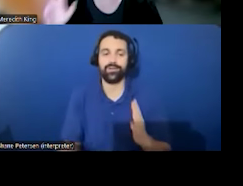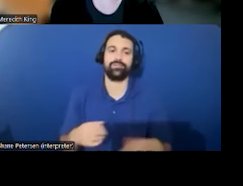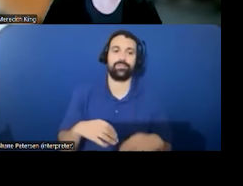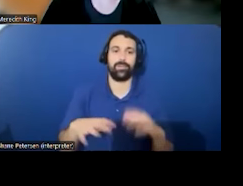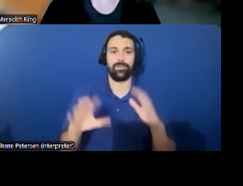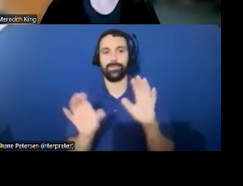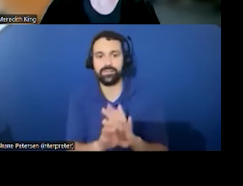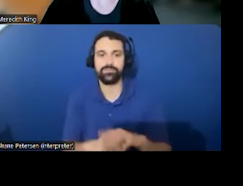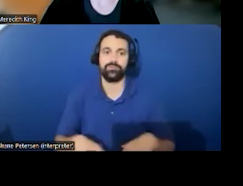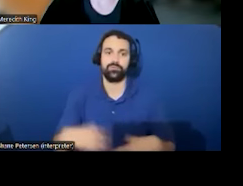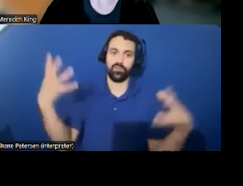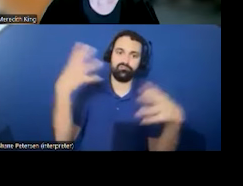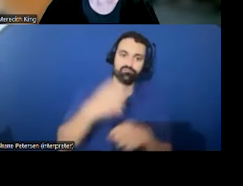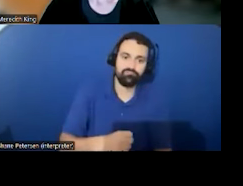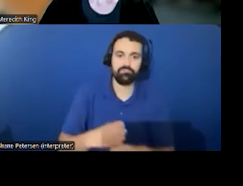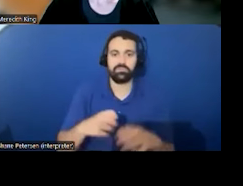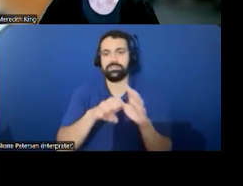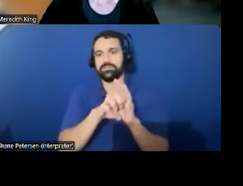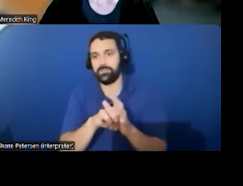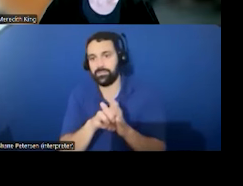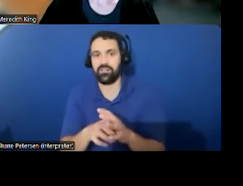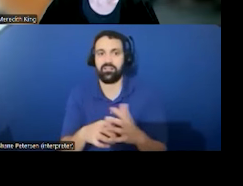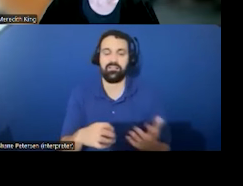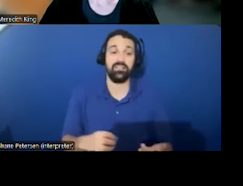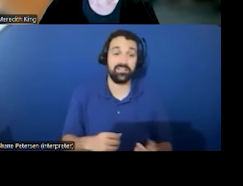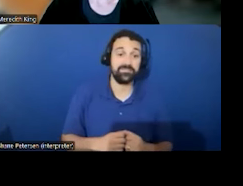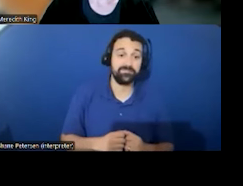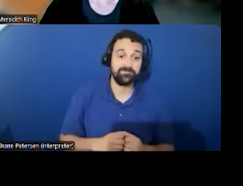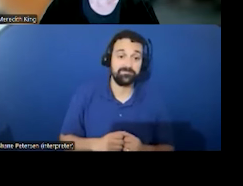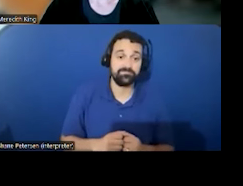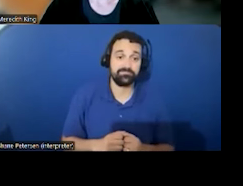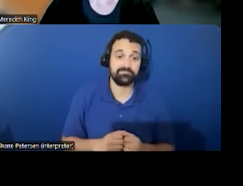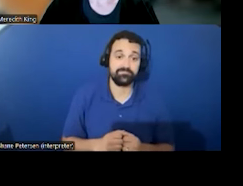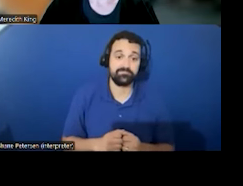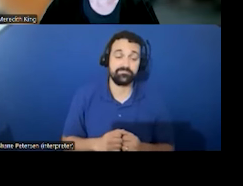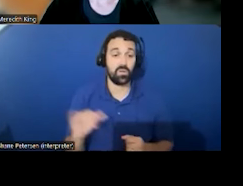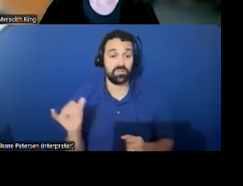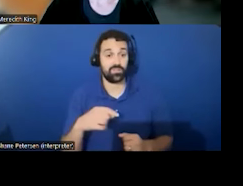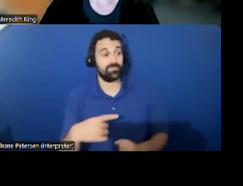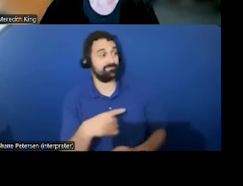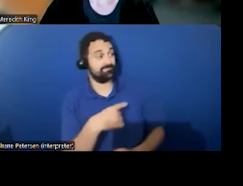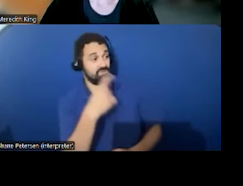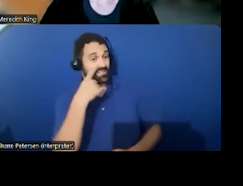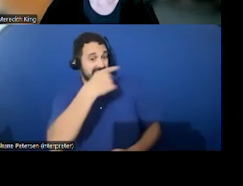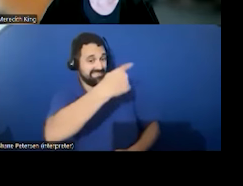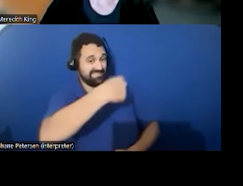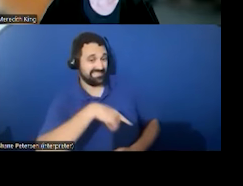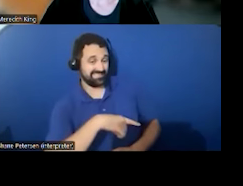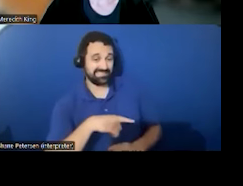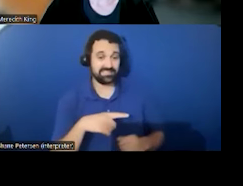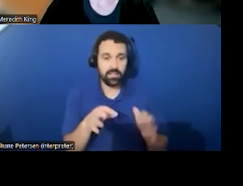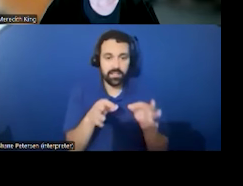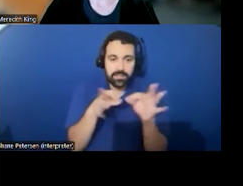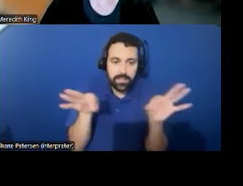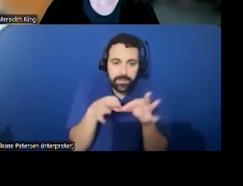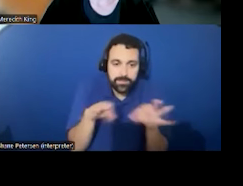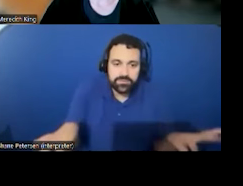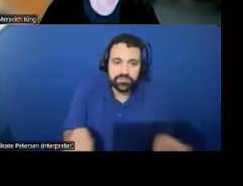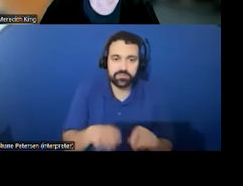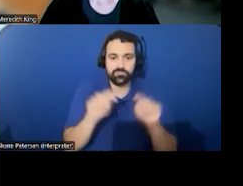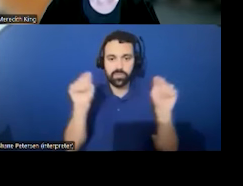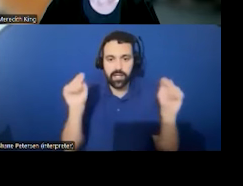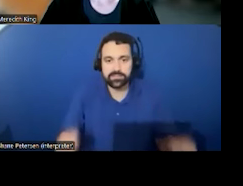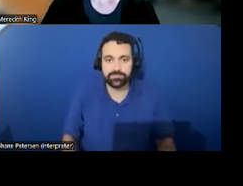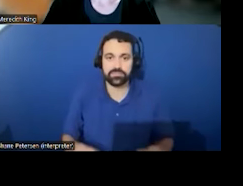Again, visual things need alt text. And then obviously you need to include captions, transcripts, or simplified explanations when